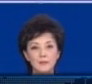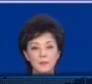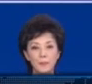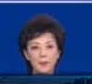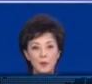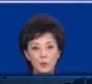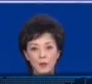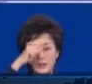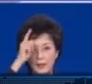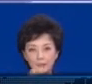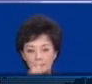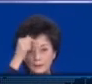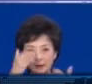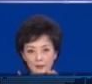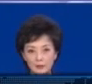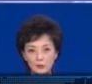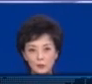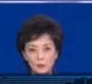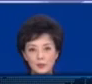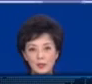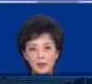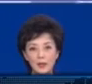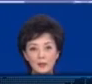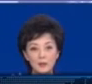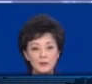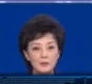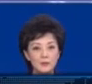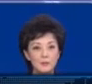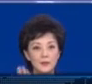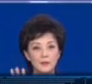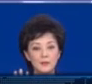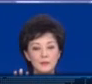have sufficient medical equipment to treat the patients.